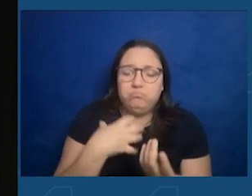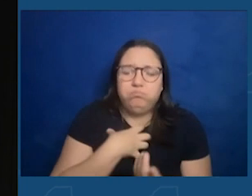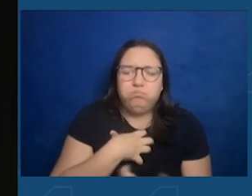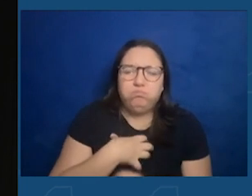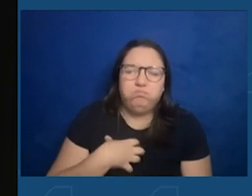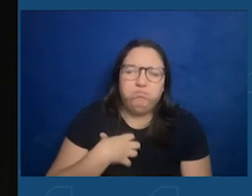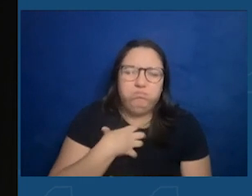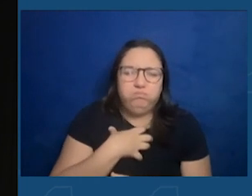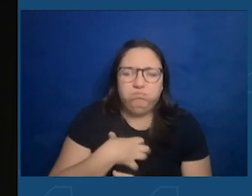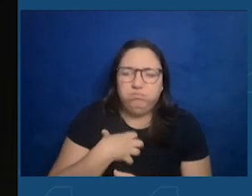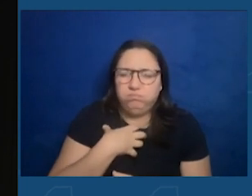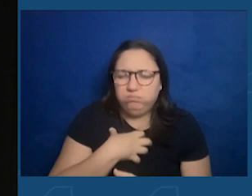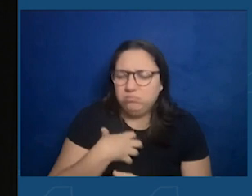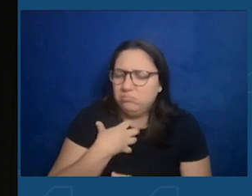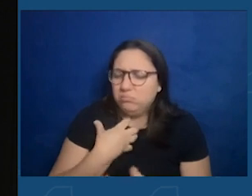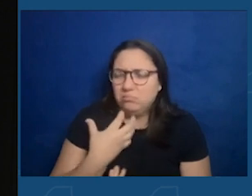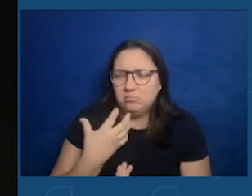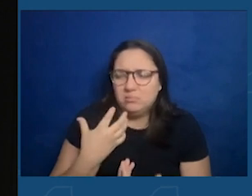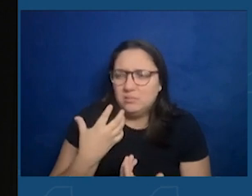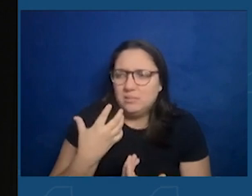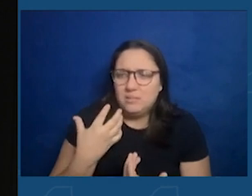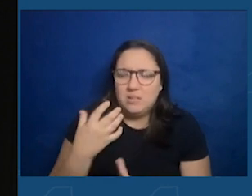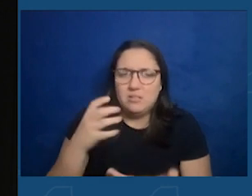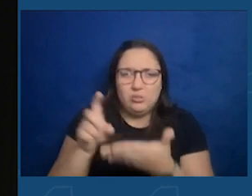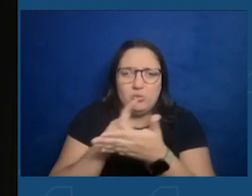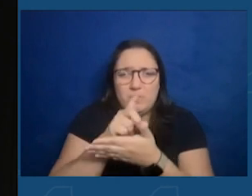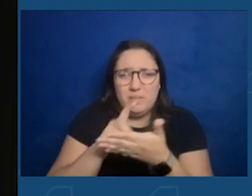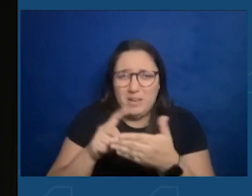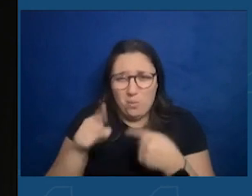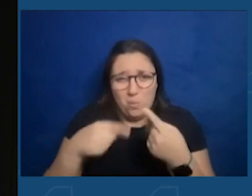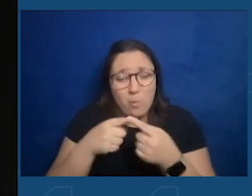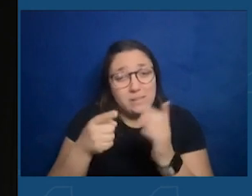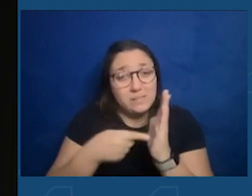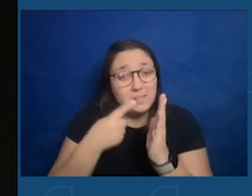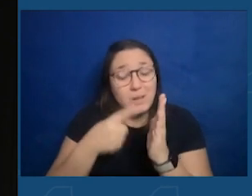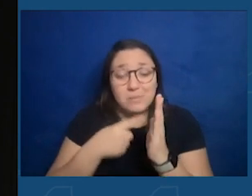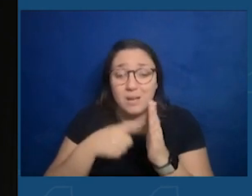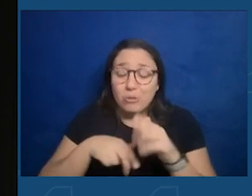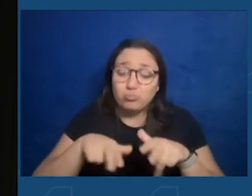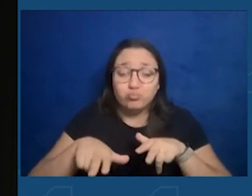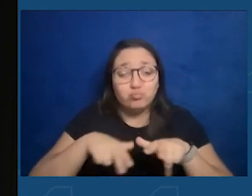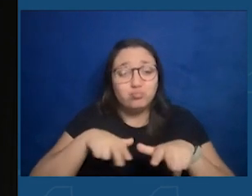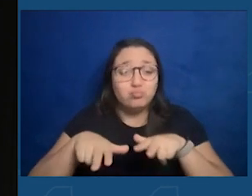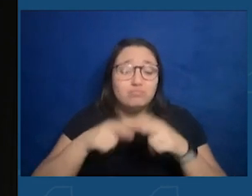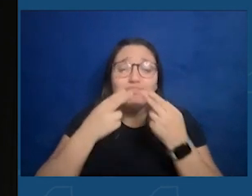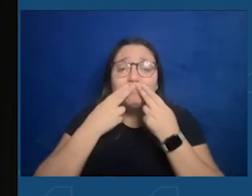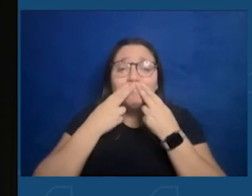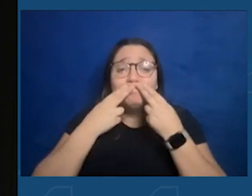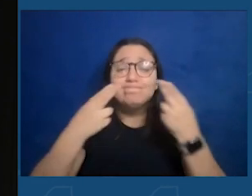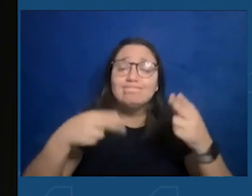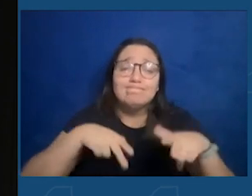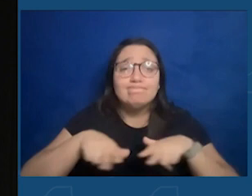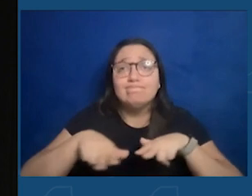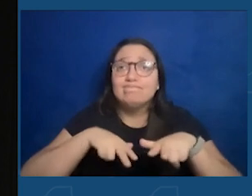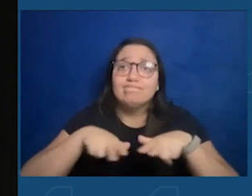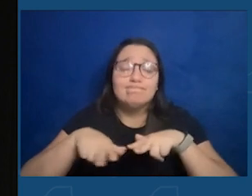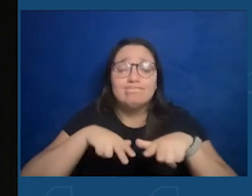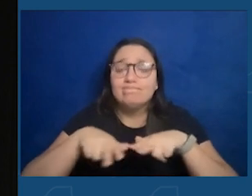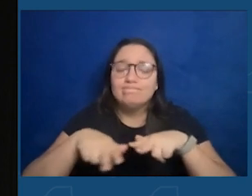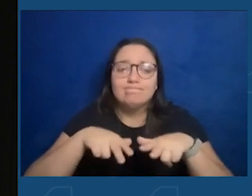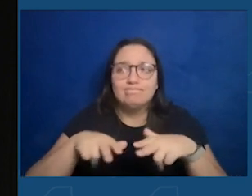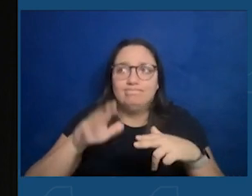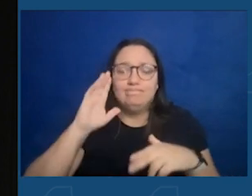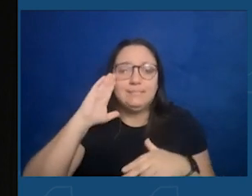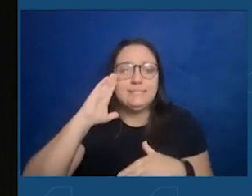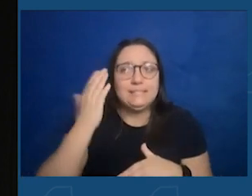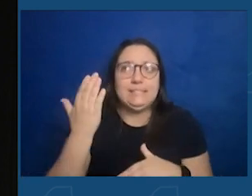the fear that's engendered when people are walking our streets and sometimes taking our subways, just completely innocent, but now there's this pervasive sense